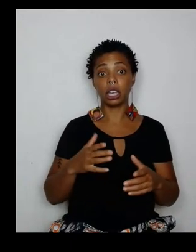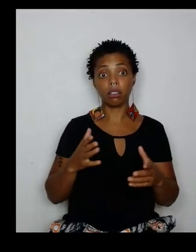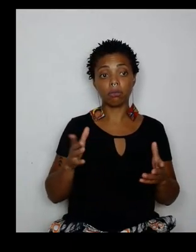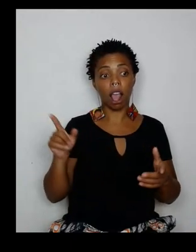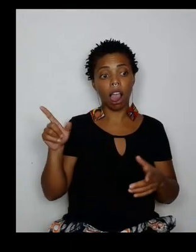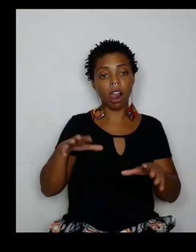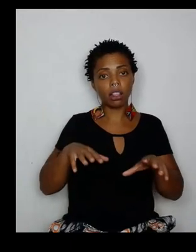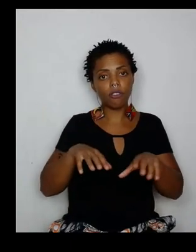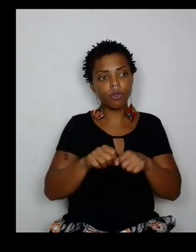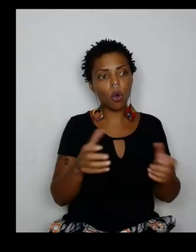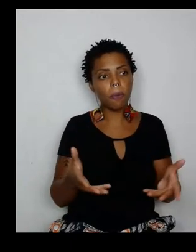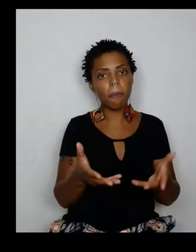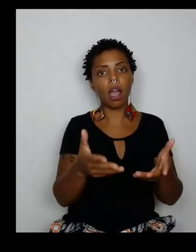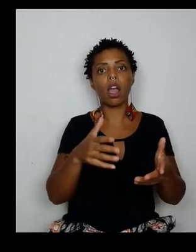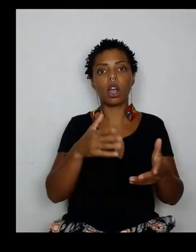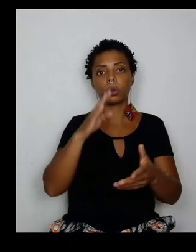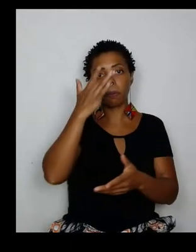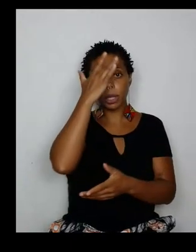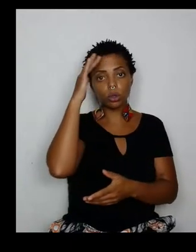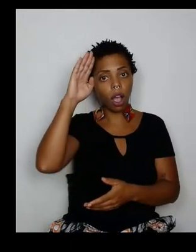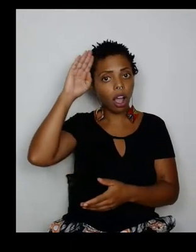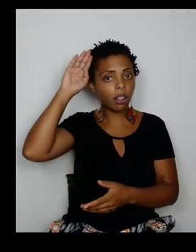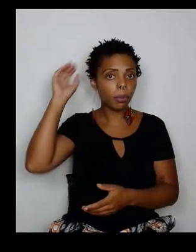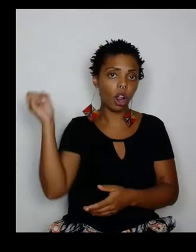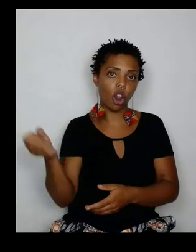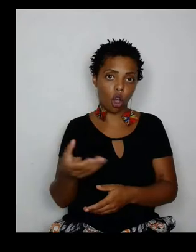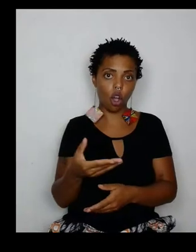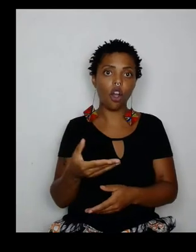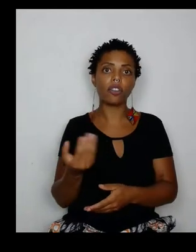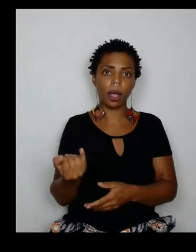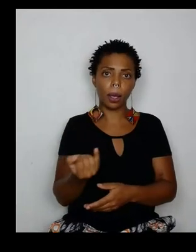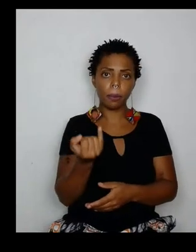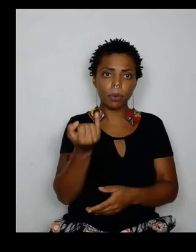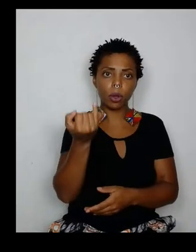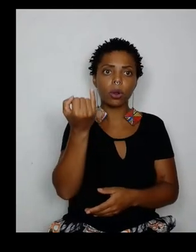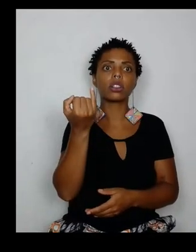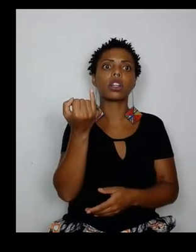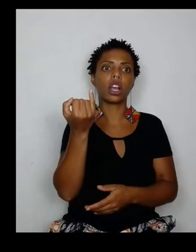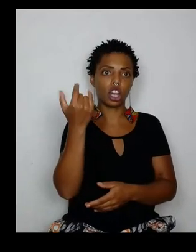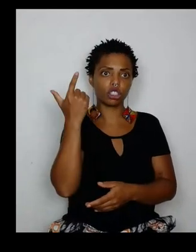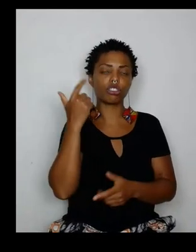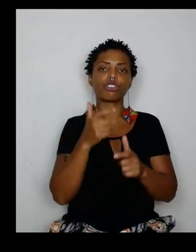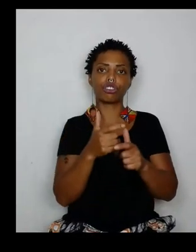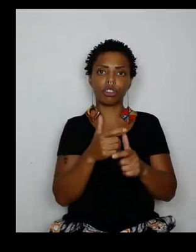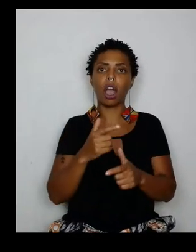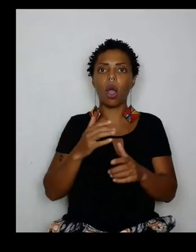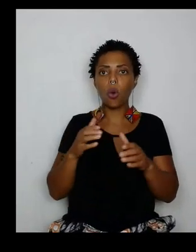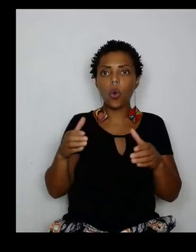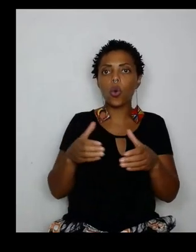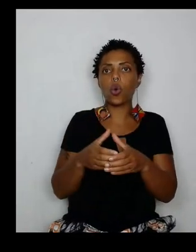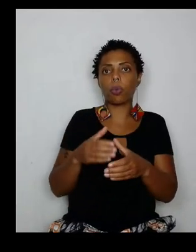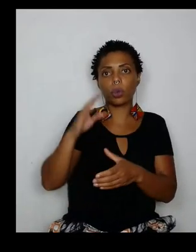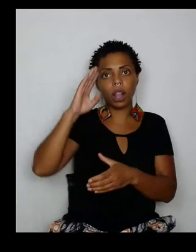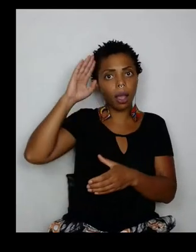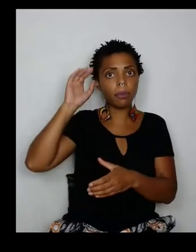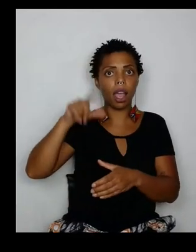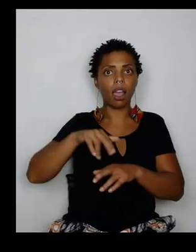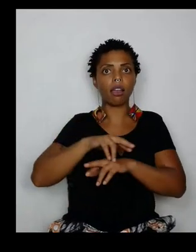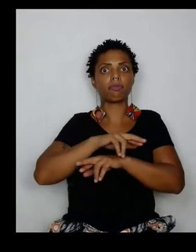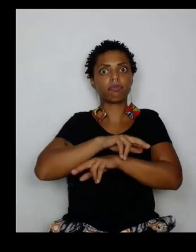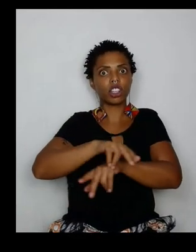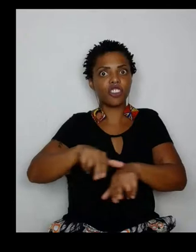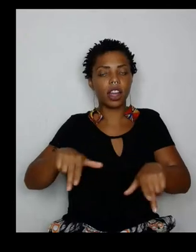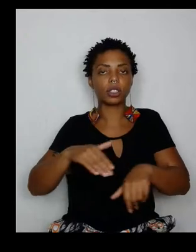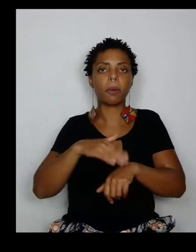diverse um population of scholars in art history writing about gauguin and curating exhibitions on gogan and as we bring